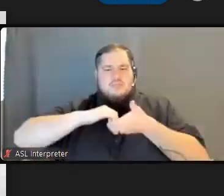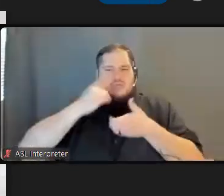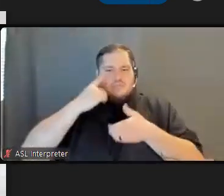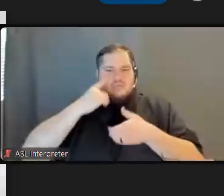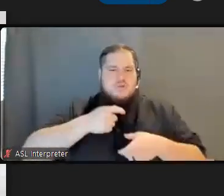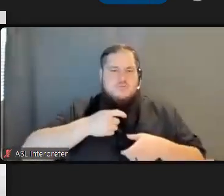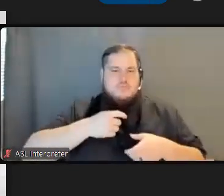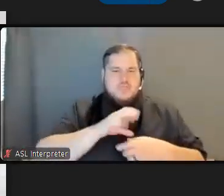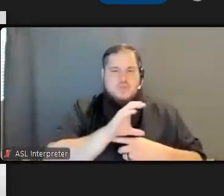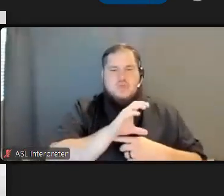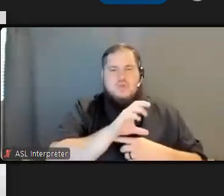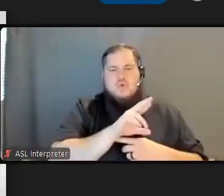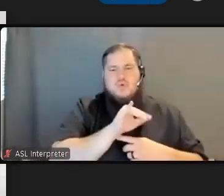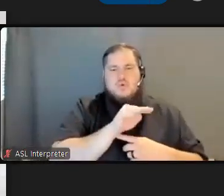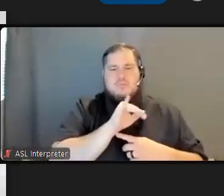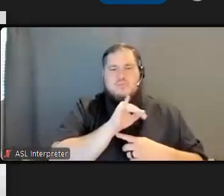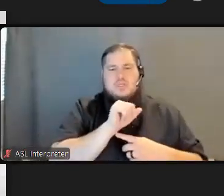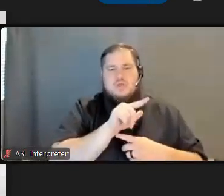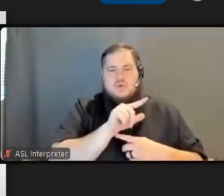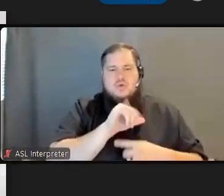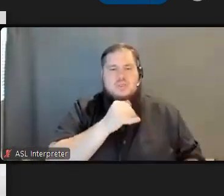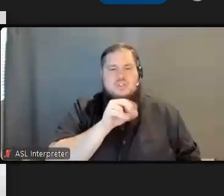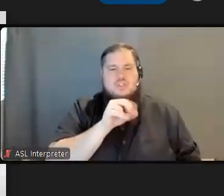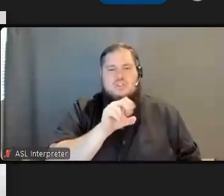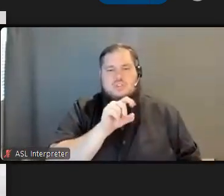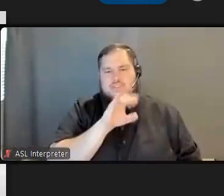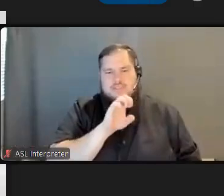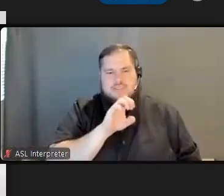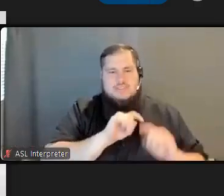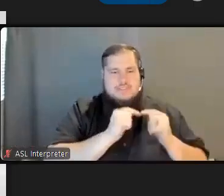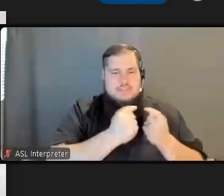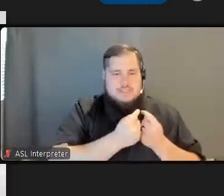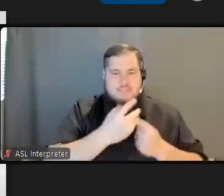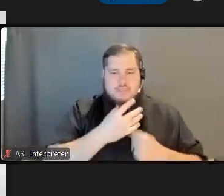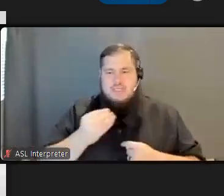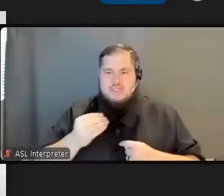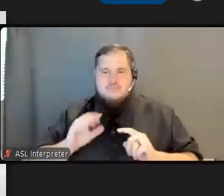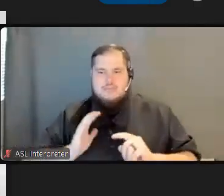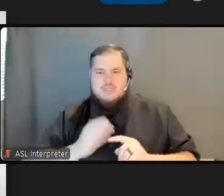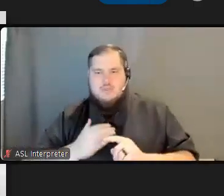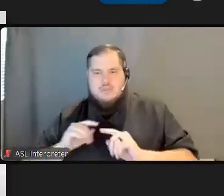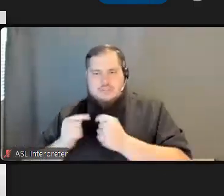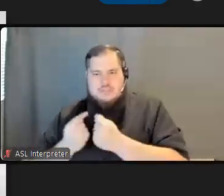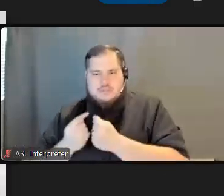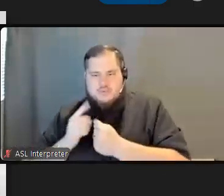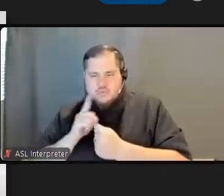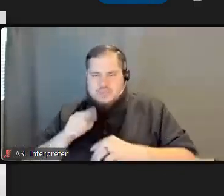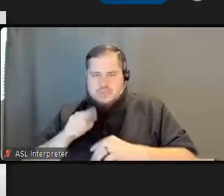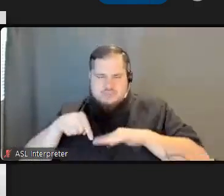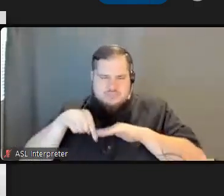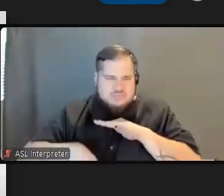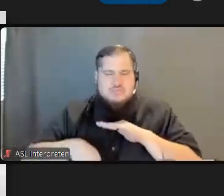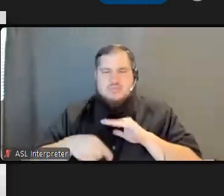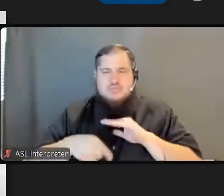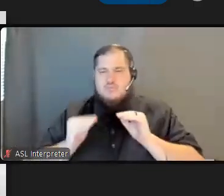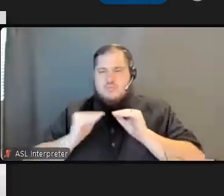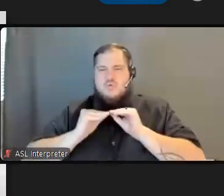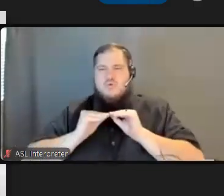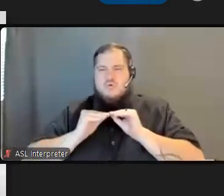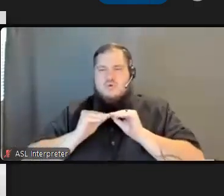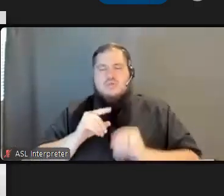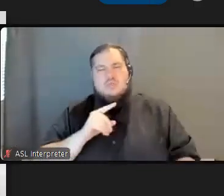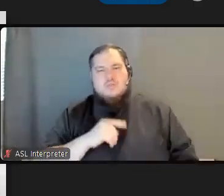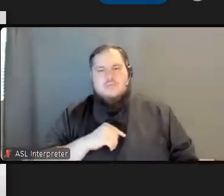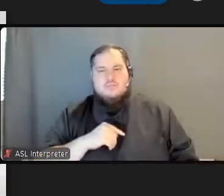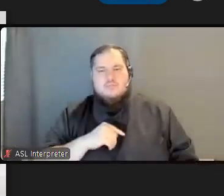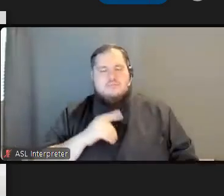team and our kids team to be able to dive a little bit deeper. Yeah, it sounds like a little back and forth discussion, Megan.